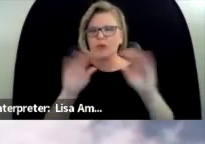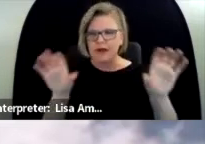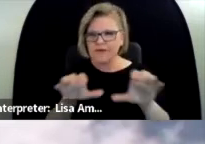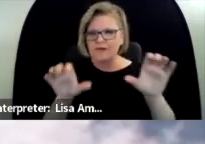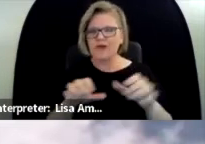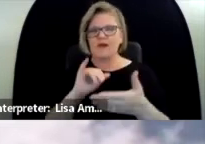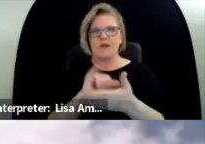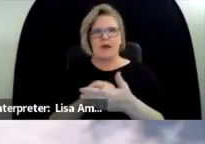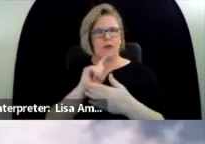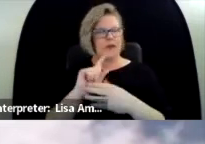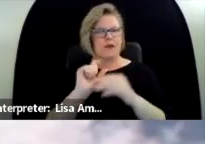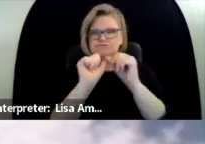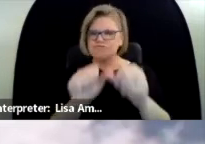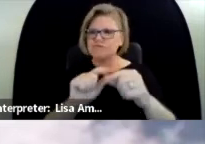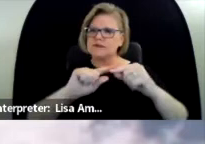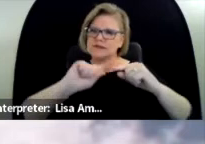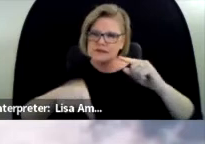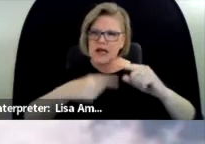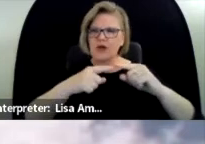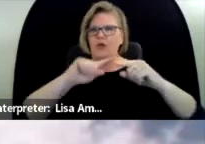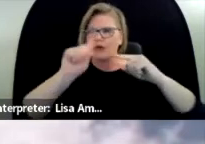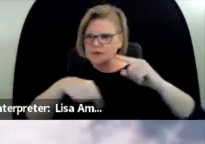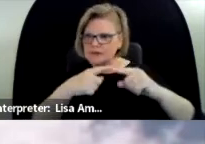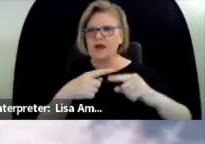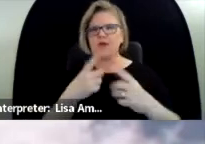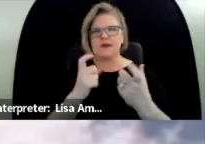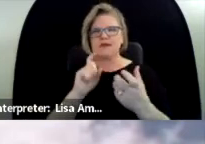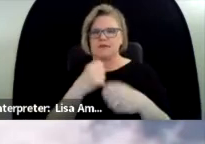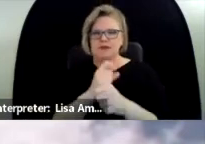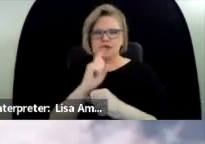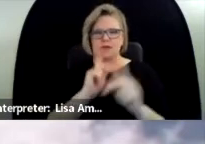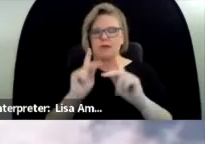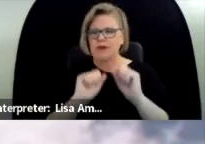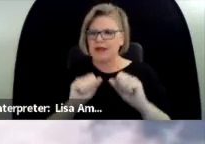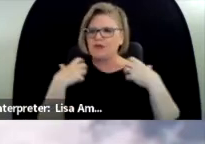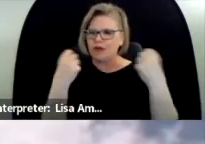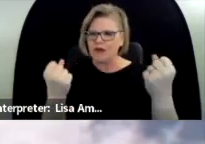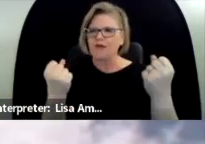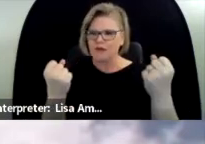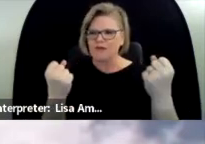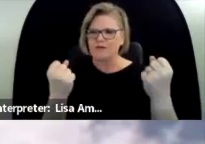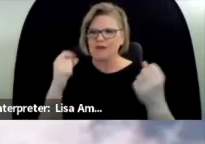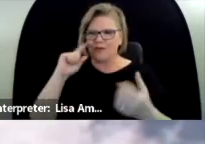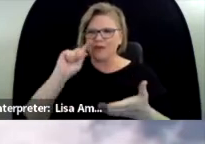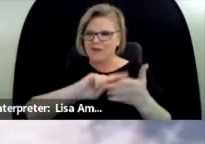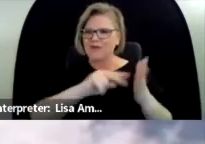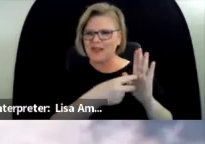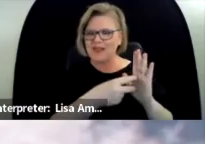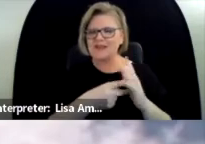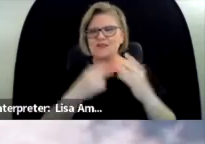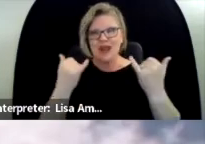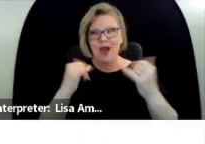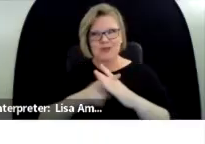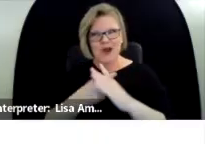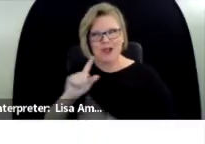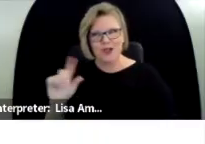very difficult for patients to recover meaningfully and contribute. So since we kind of know where we are, we're starting in Louisville, we're going